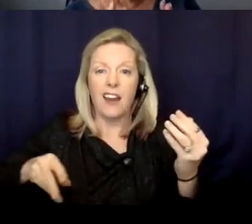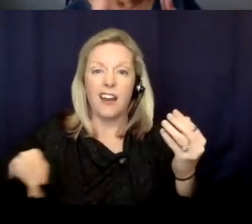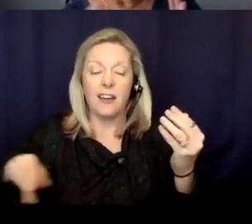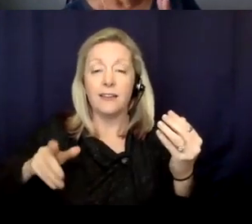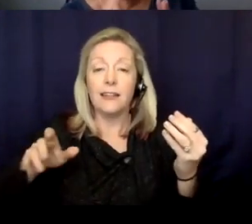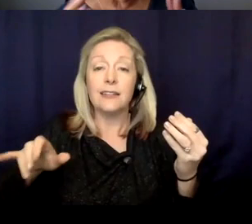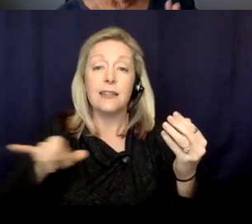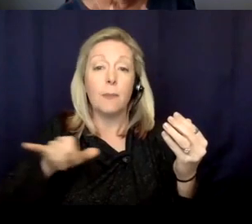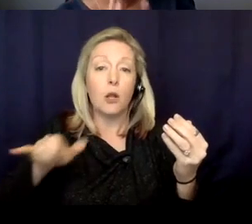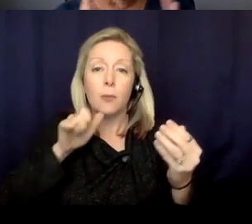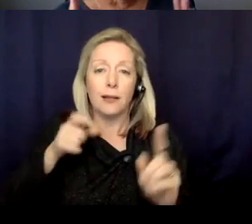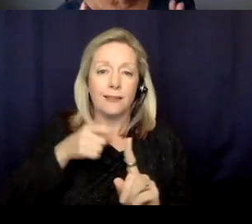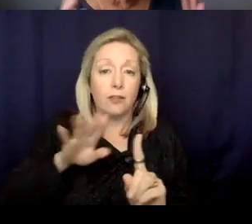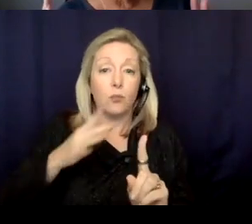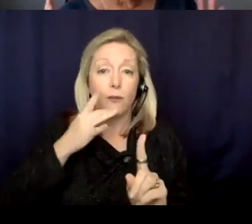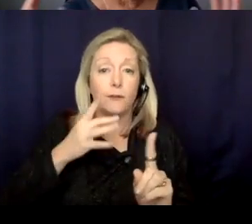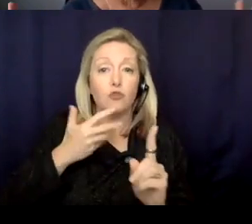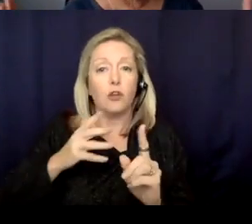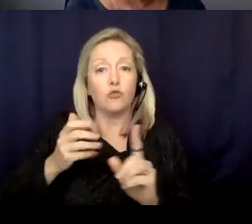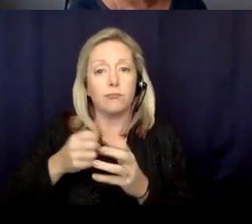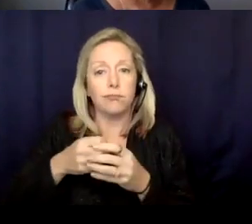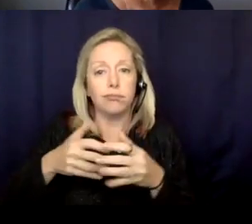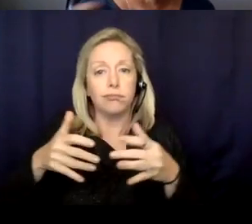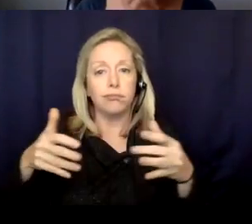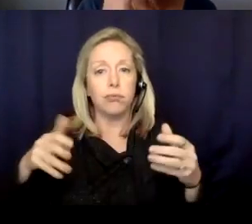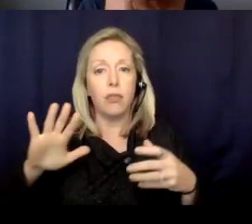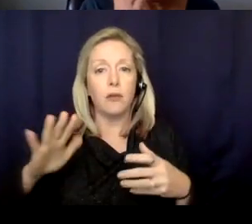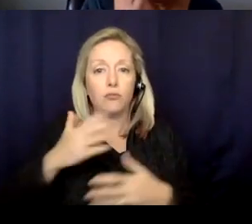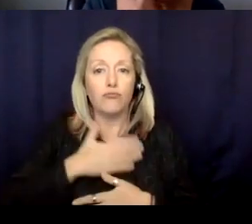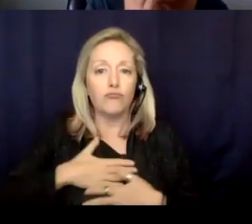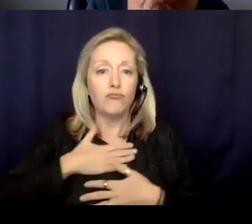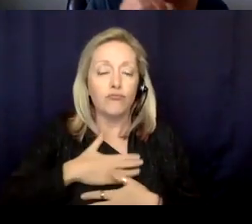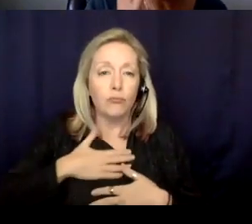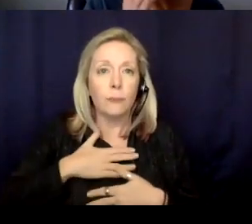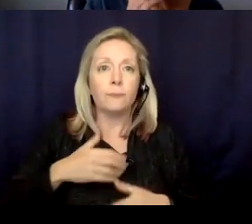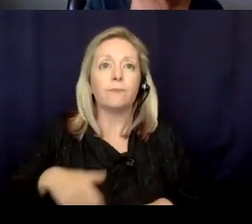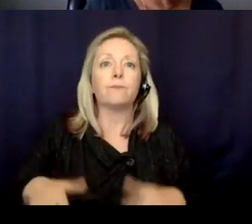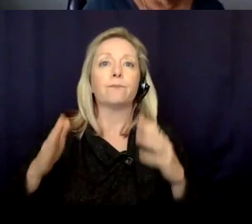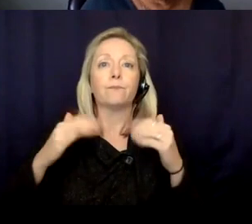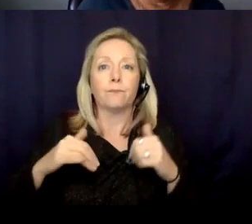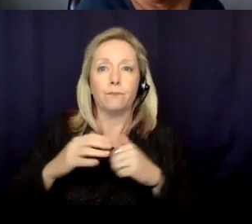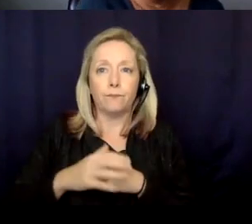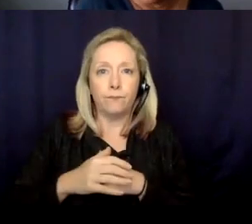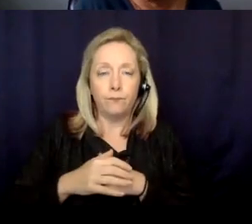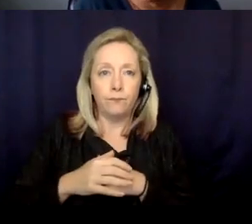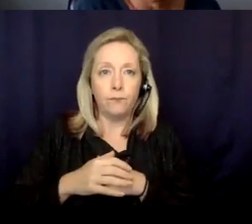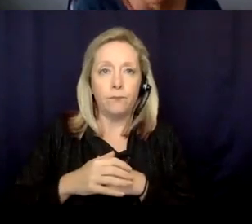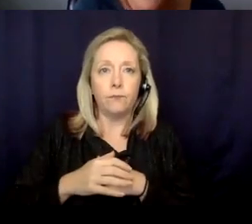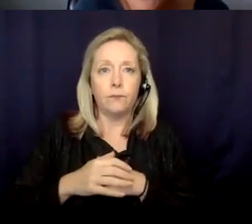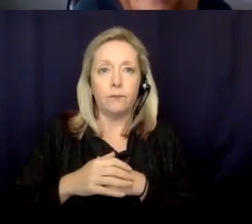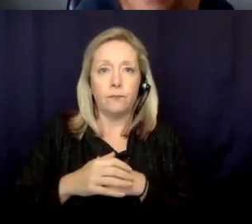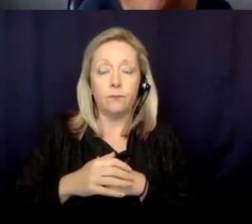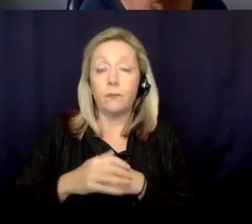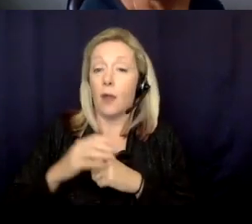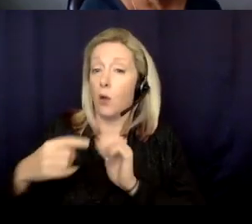similar and start increasing those topics of interest. I'm going to demonstrate ways to